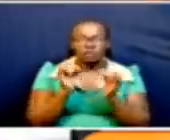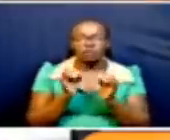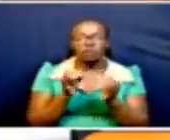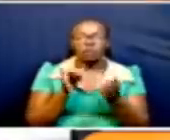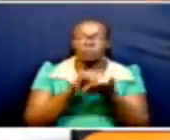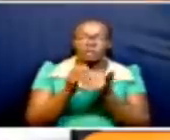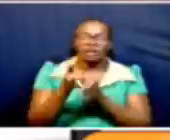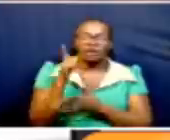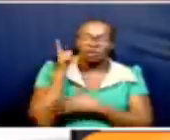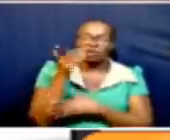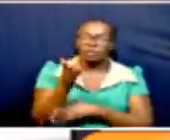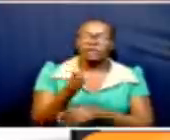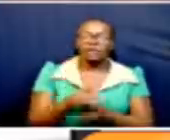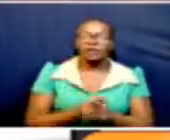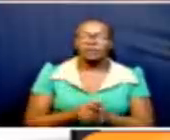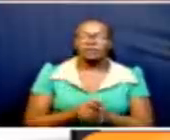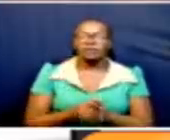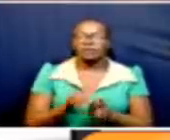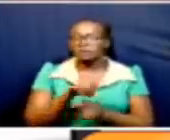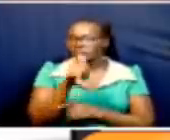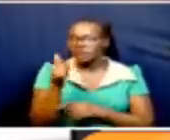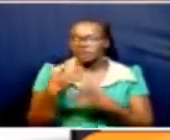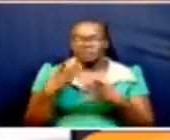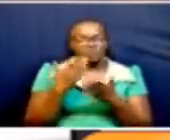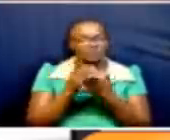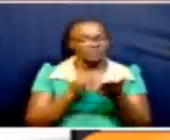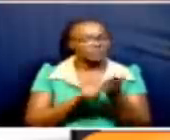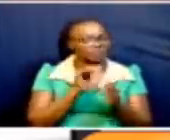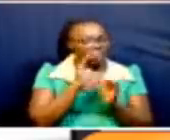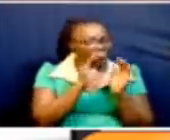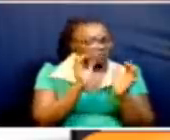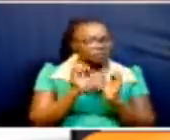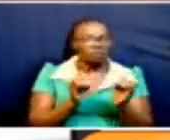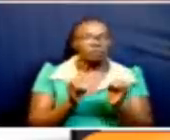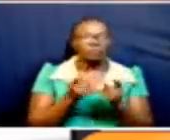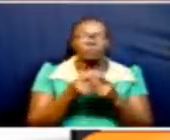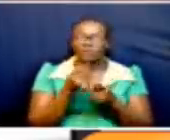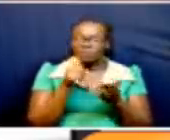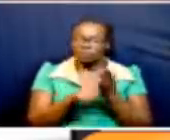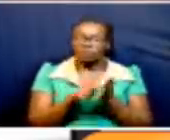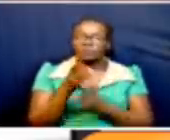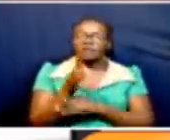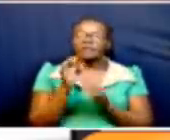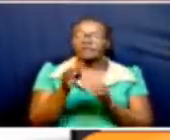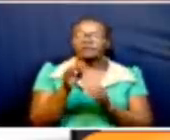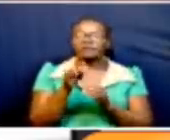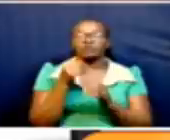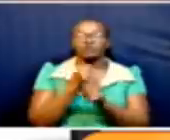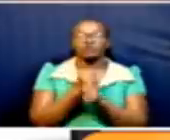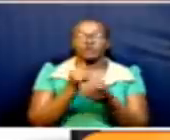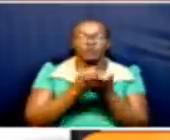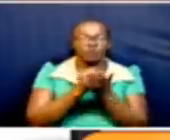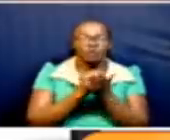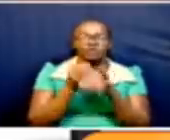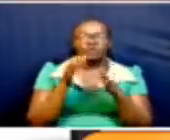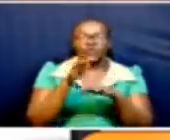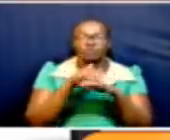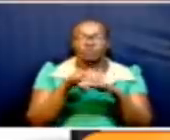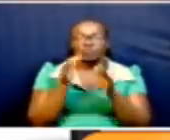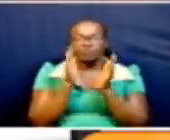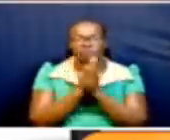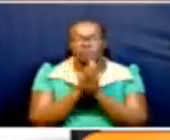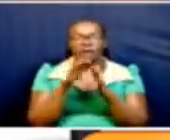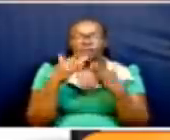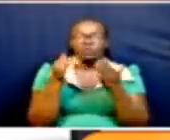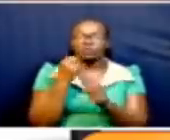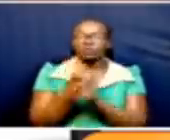one is asking. And this is the problem. Whether you do the audit, whether you call for prayer, whether you do all the things that we want to do in this